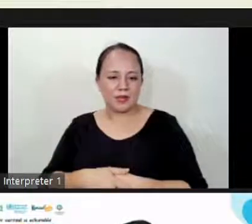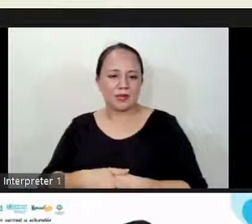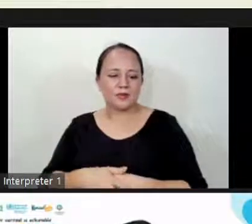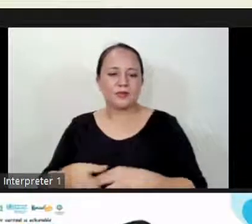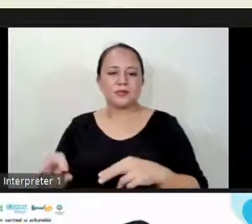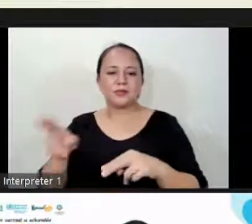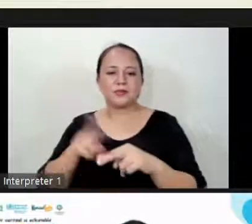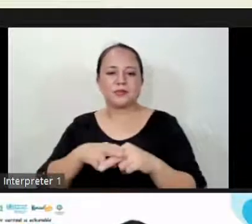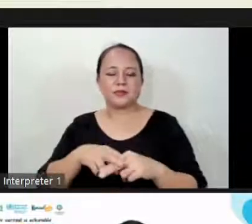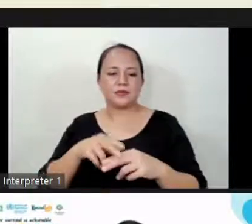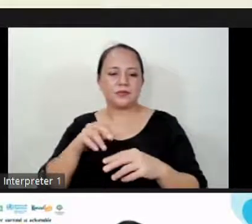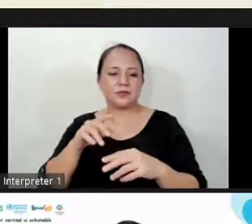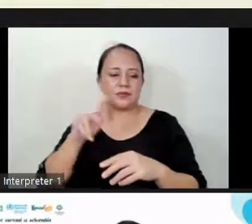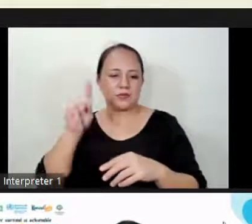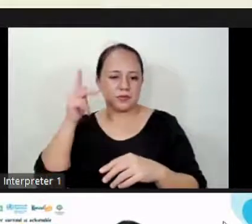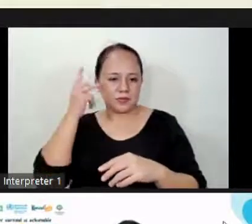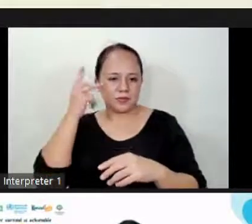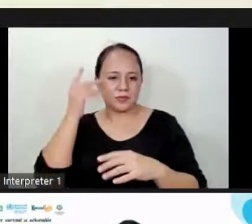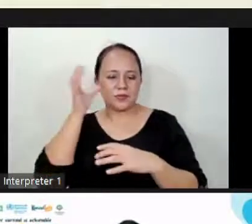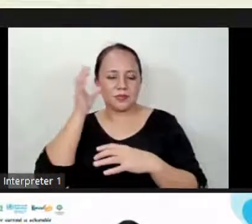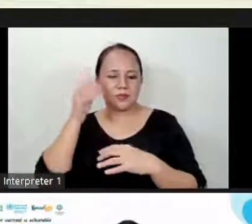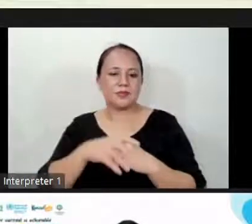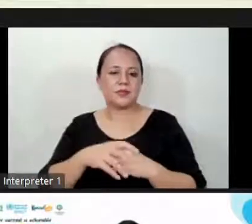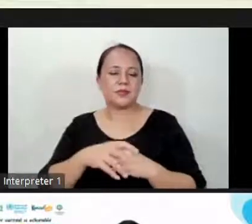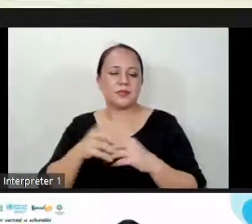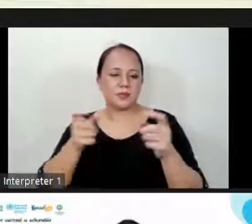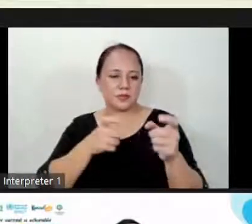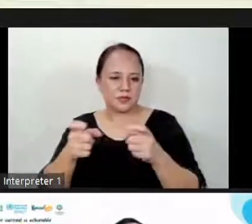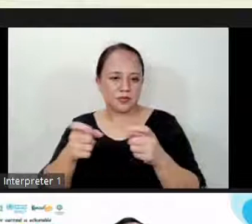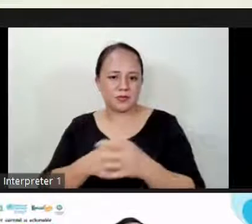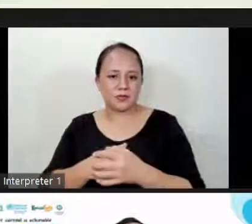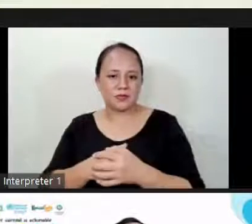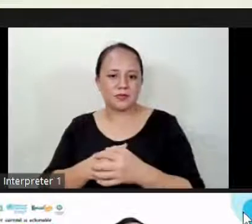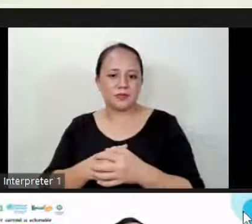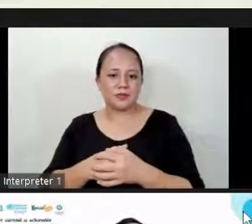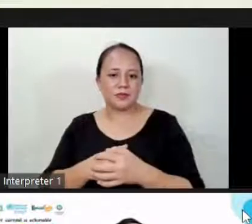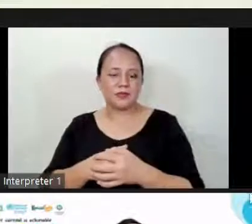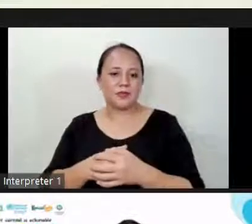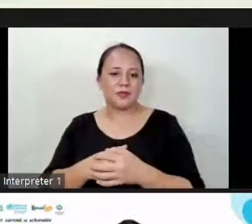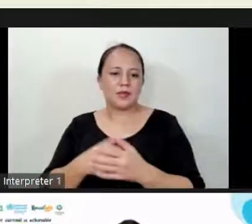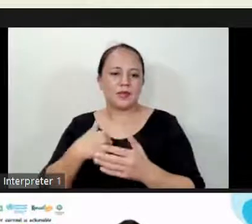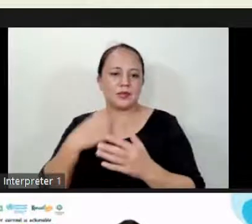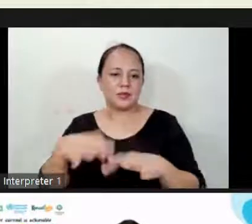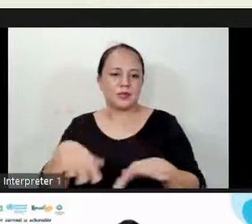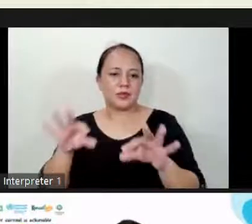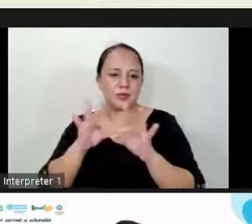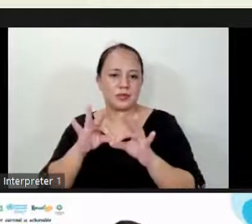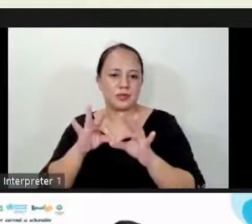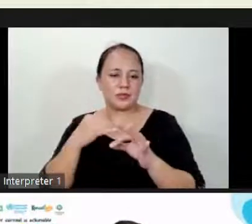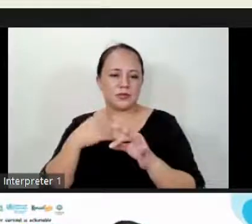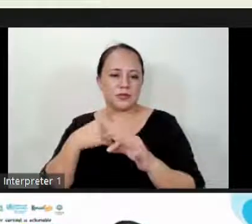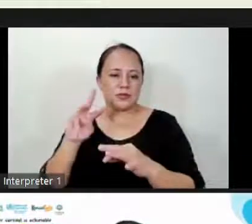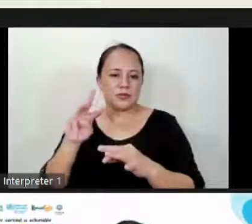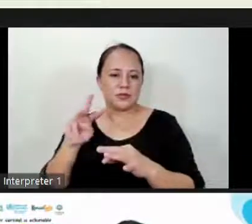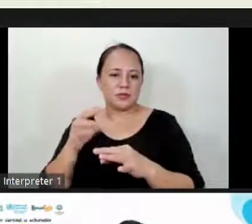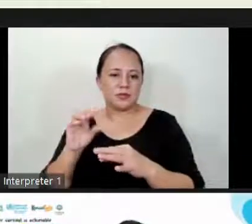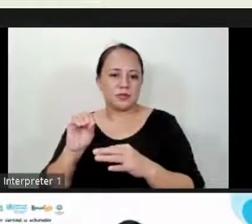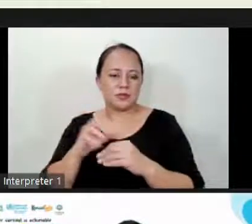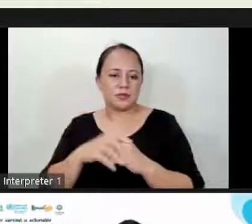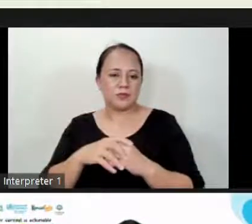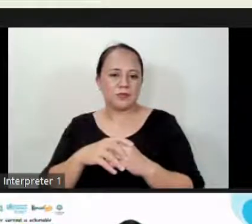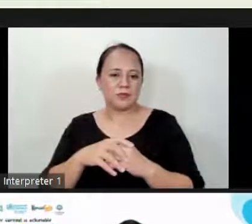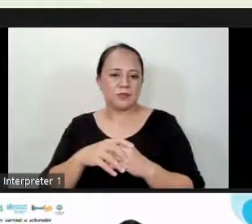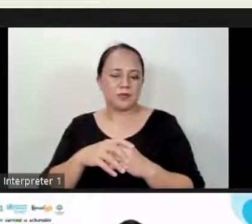Increased political commitment for cancer prevention and control is important, and WHO applauds